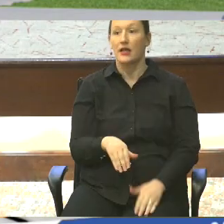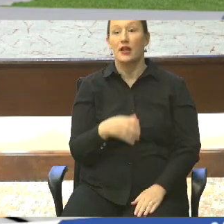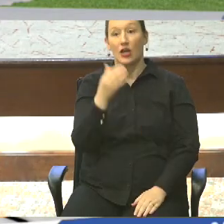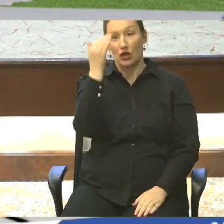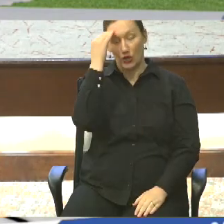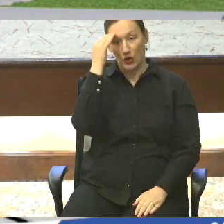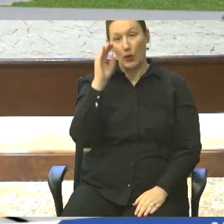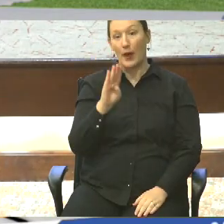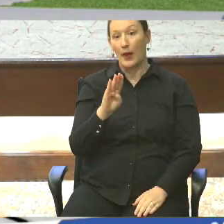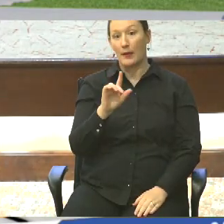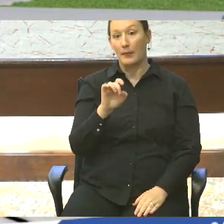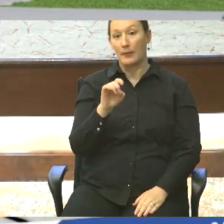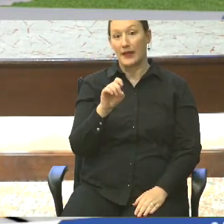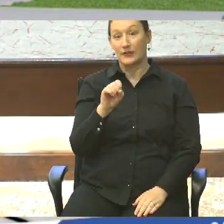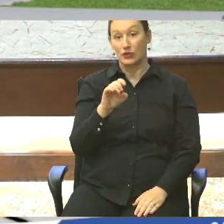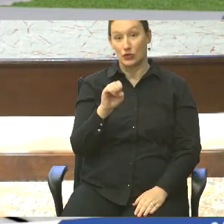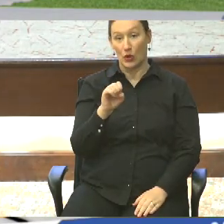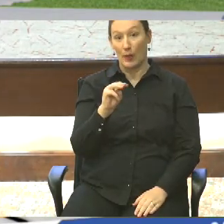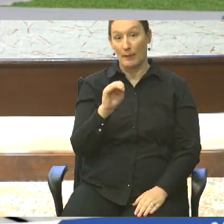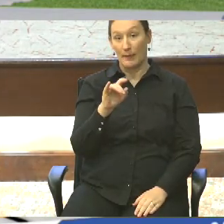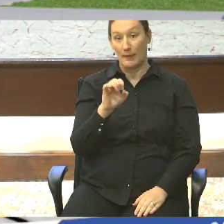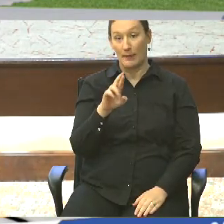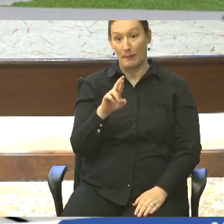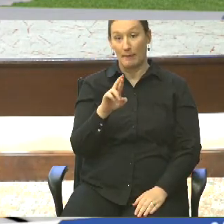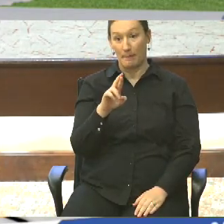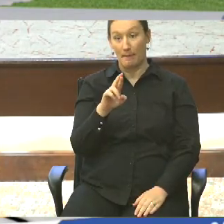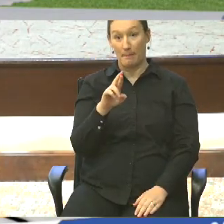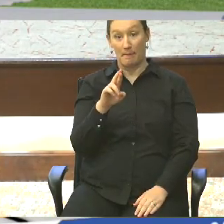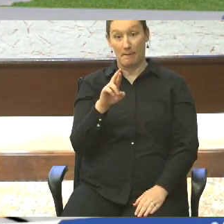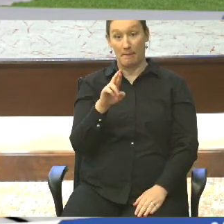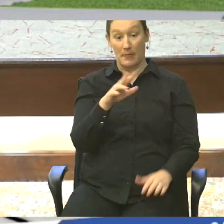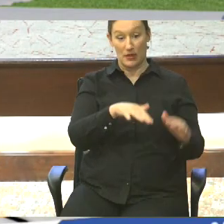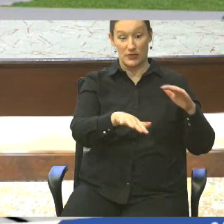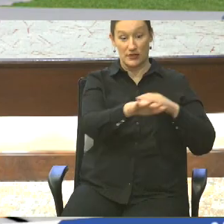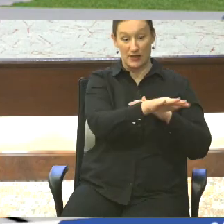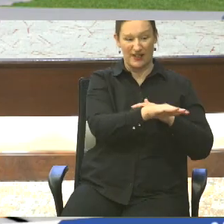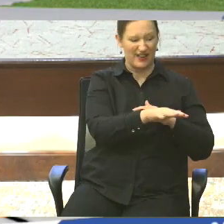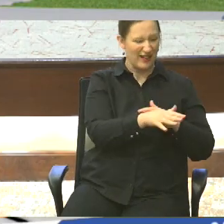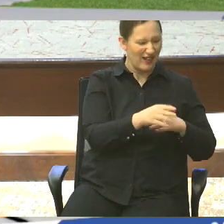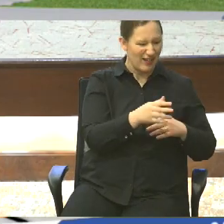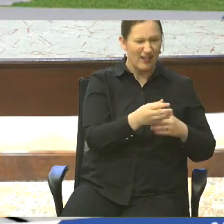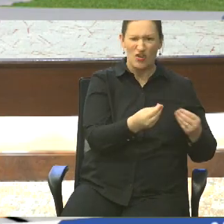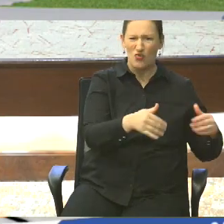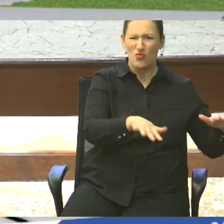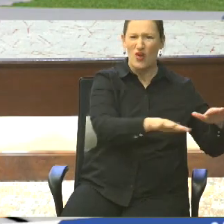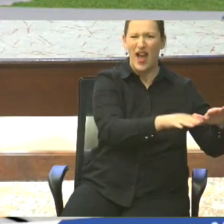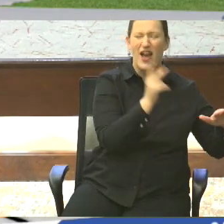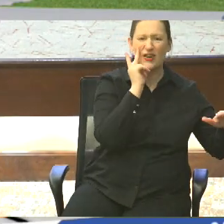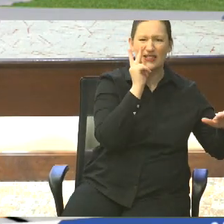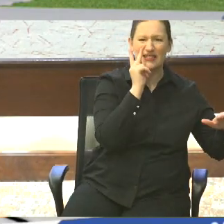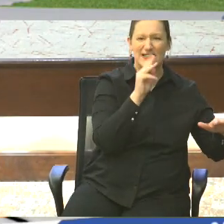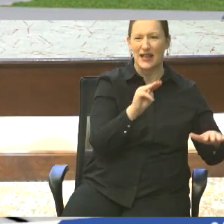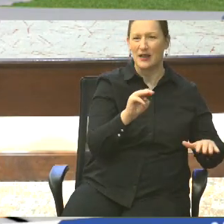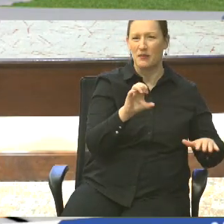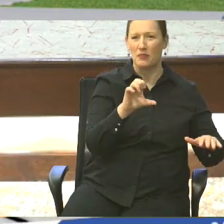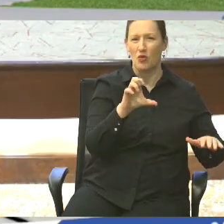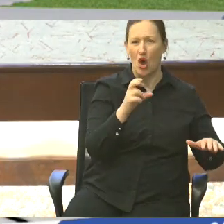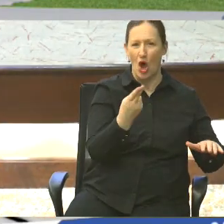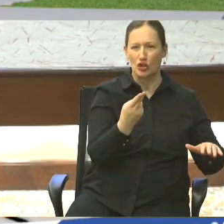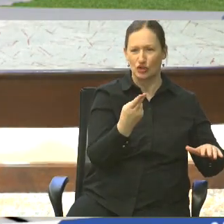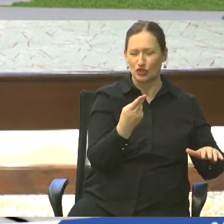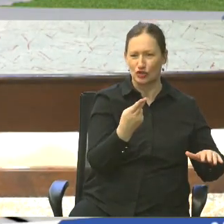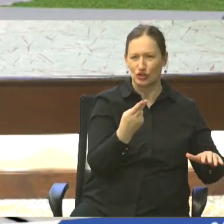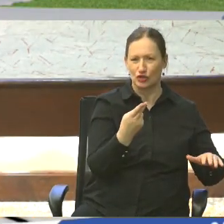Bledsoe Miller facility, we have a mulch surfacing. And while that mulch surfacing and the